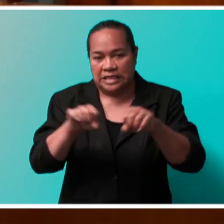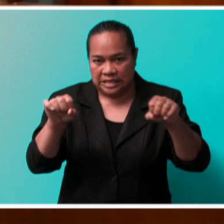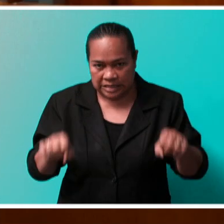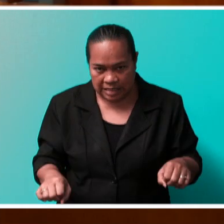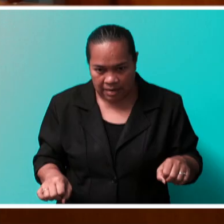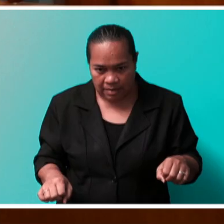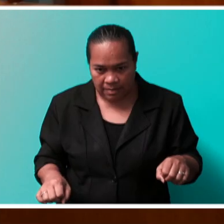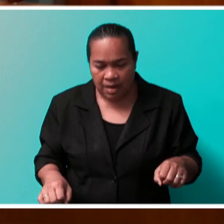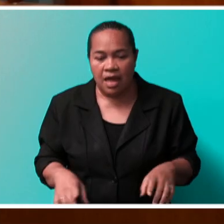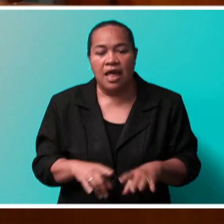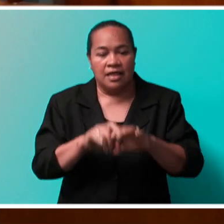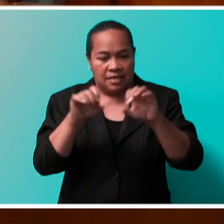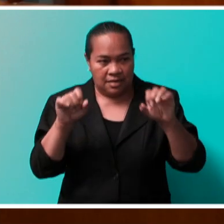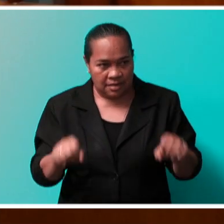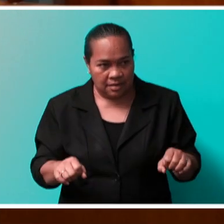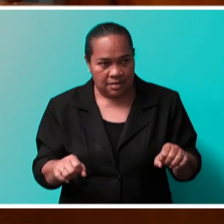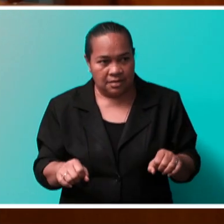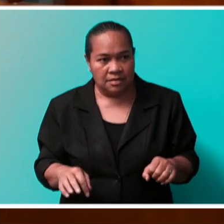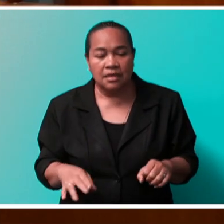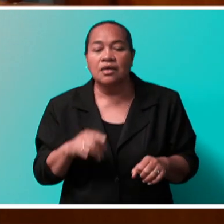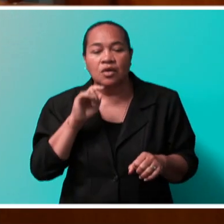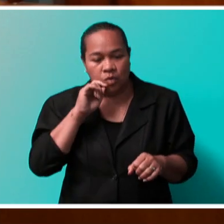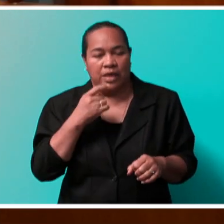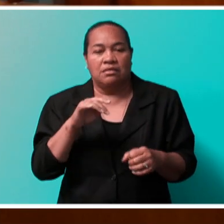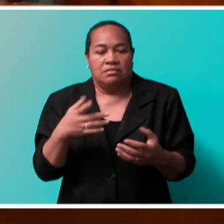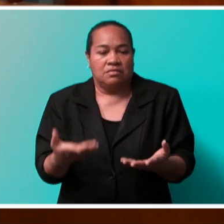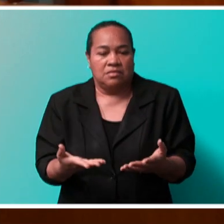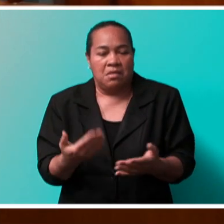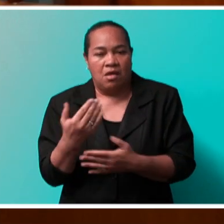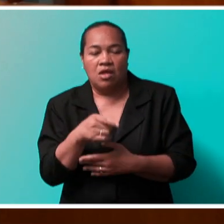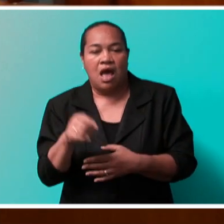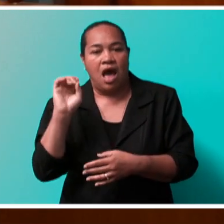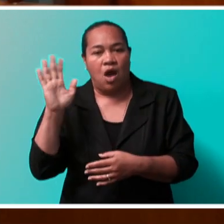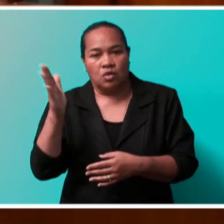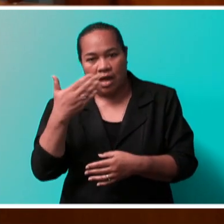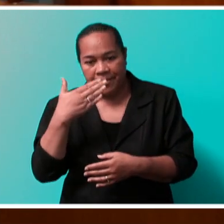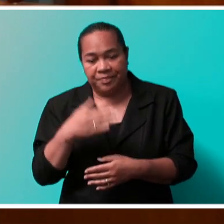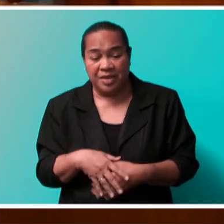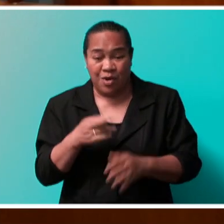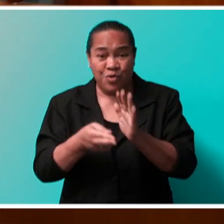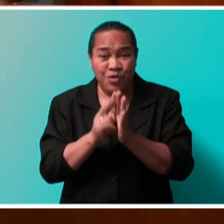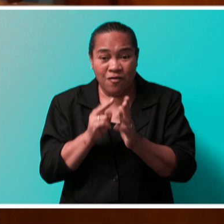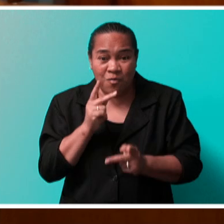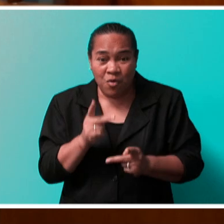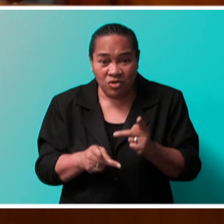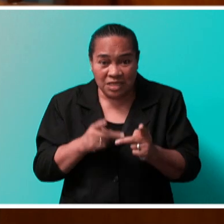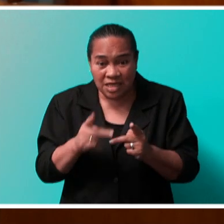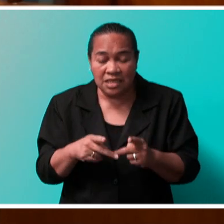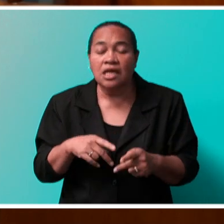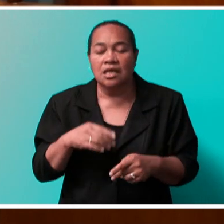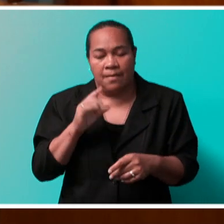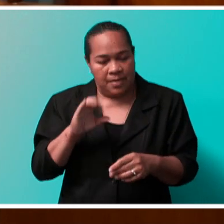and the system dictates the outcome. This review process is about bringing that